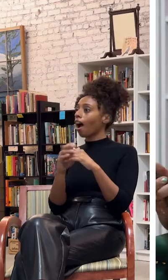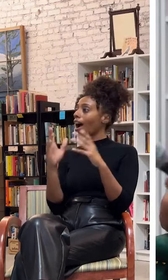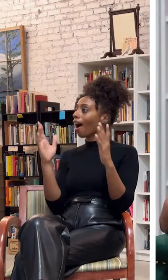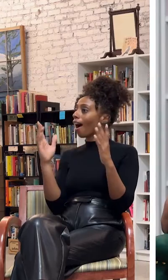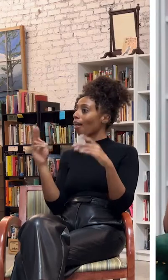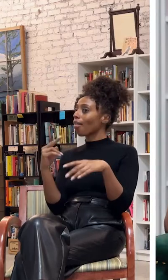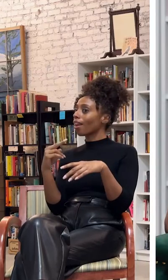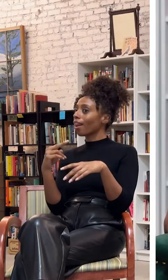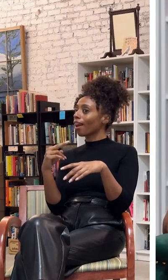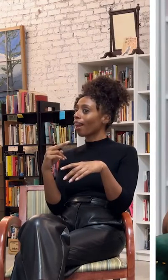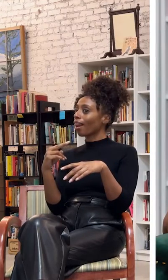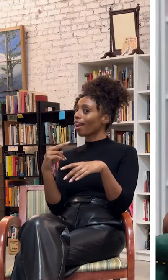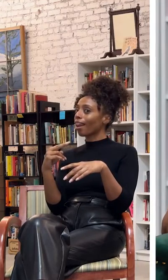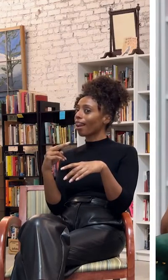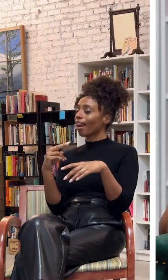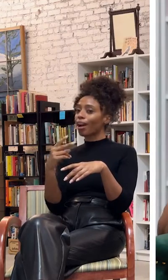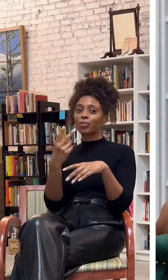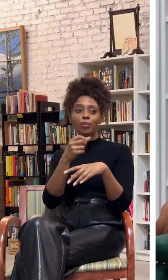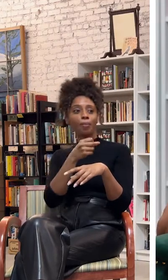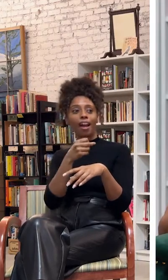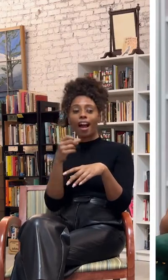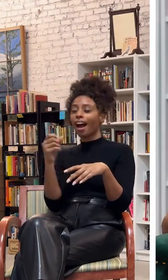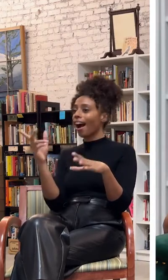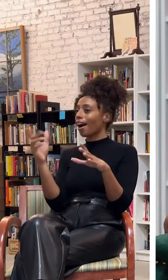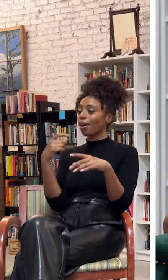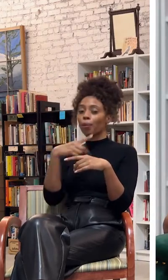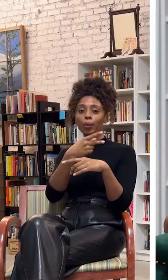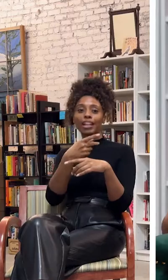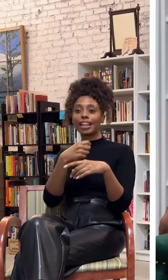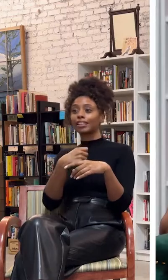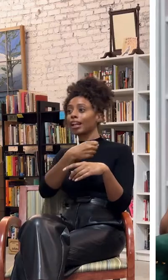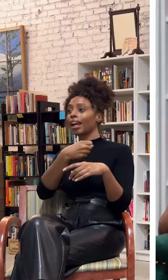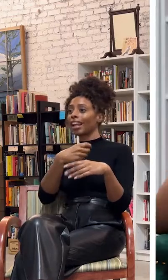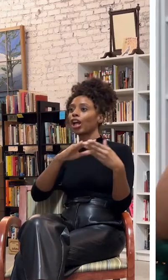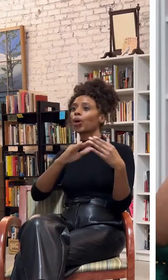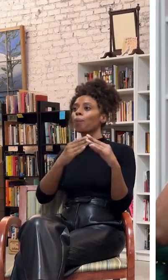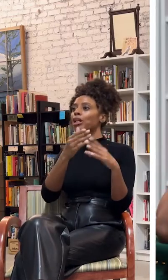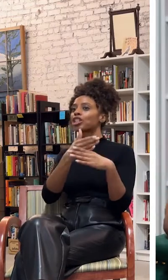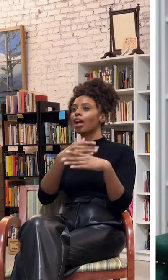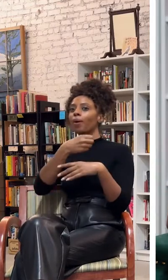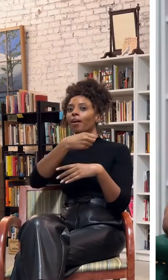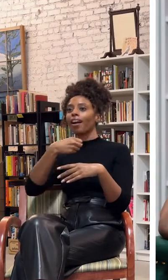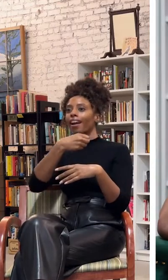Look at that. Oh my God. You're over here just being communal with the microphone.